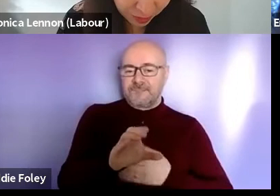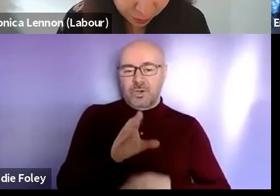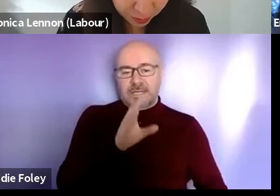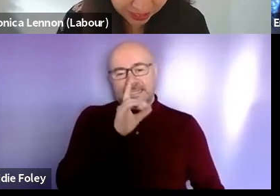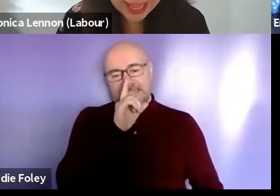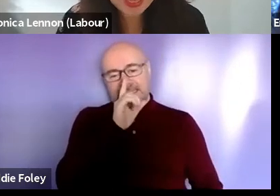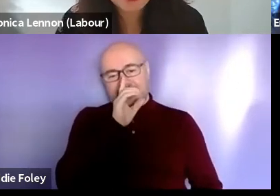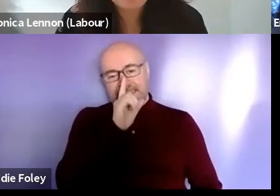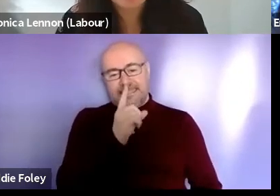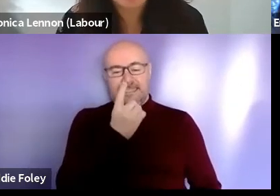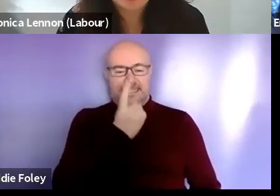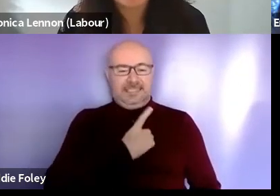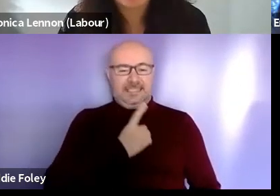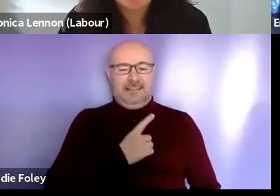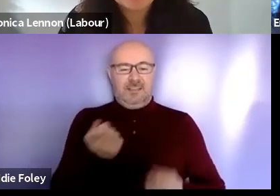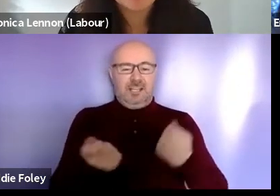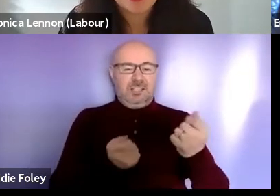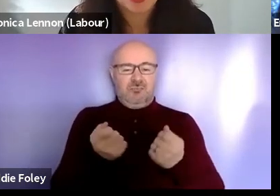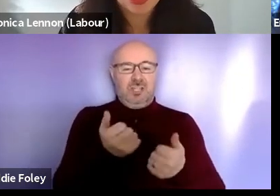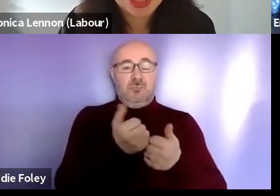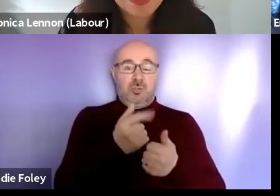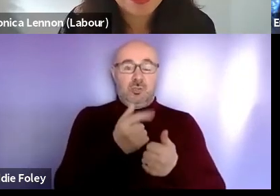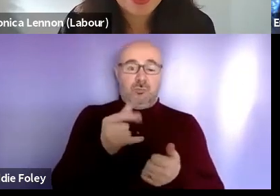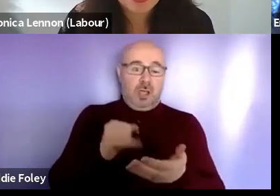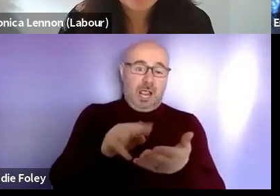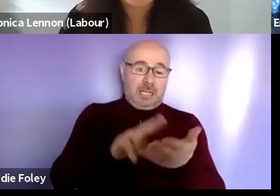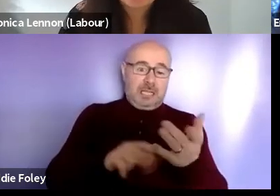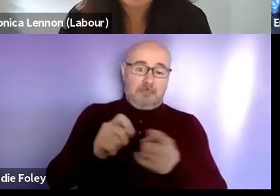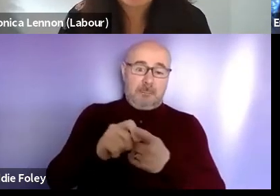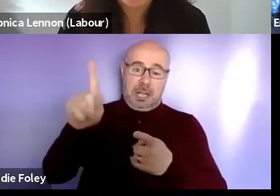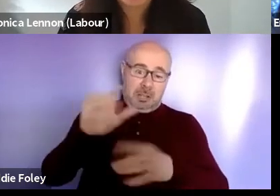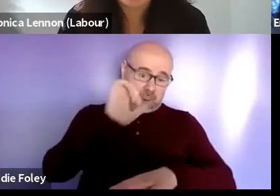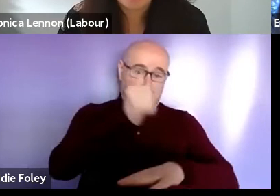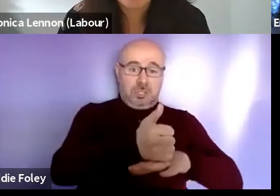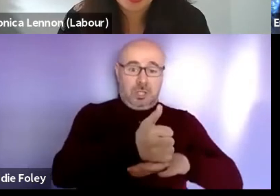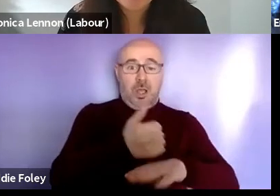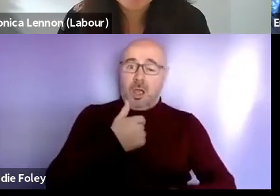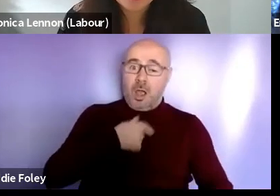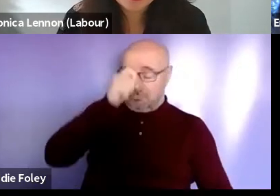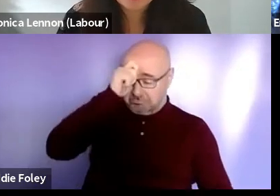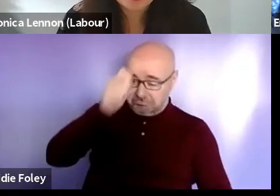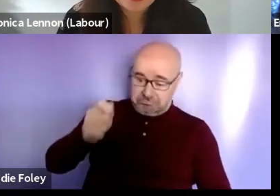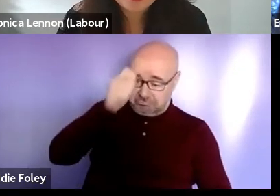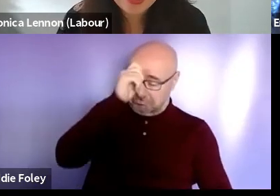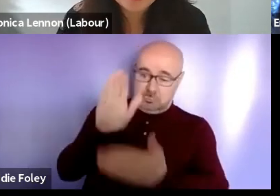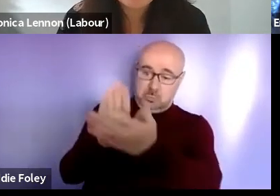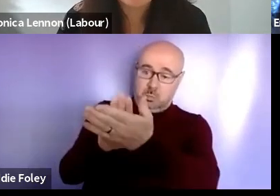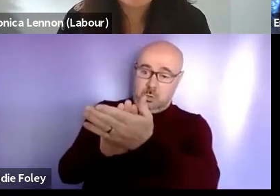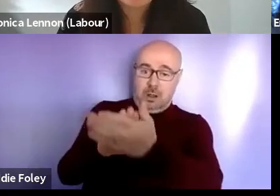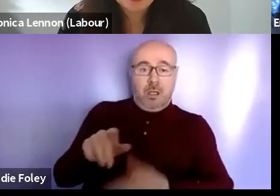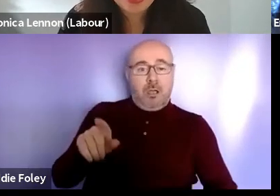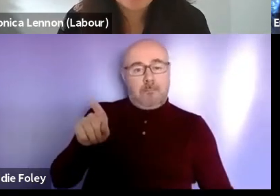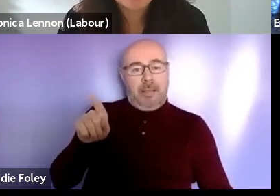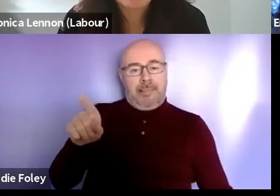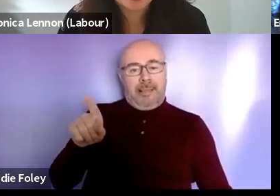SNP government for bringing it in, but we can't do these things on the cheap and expect to get good outcomes. So I think that needs to